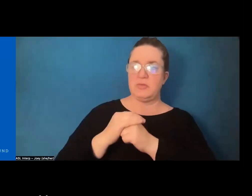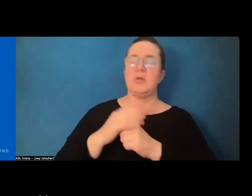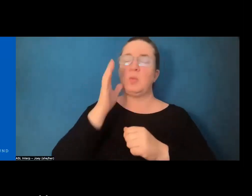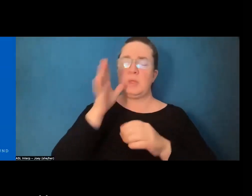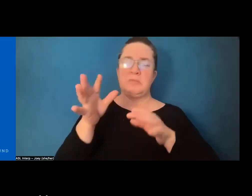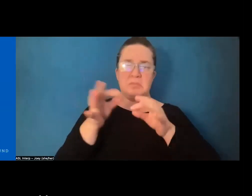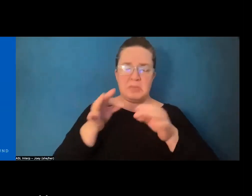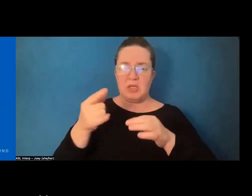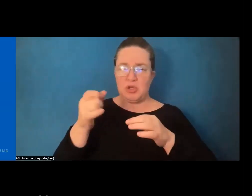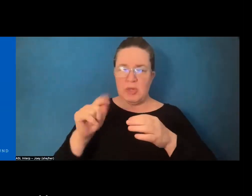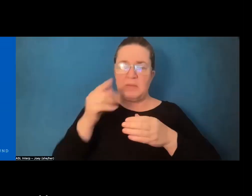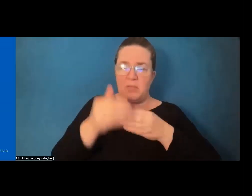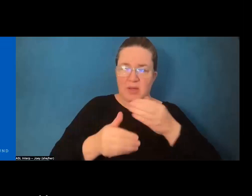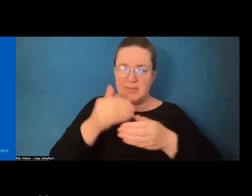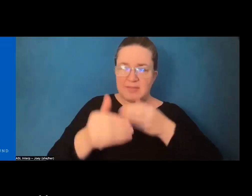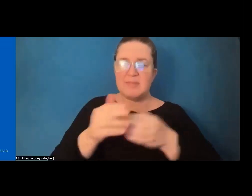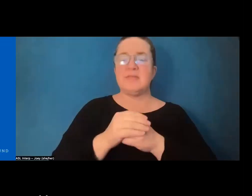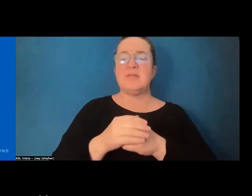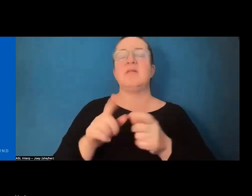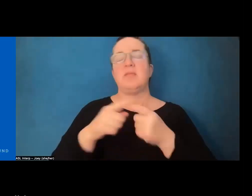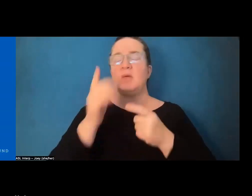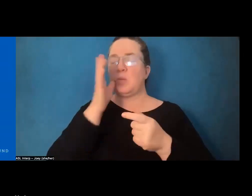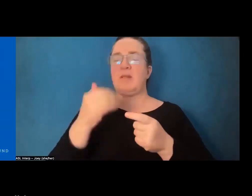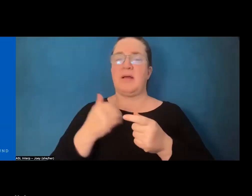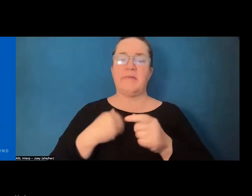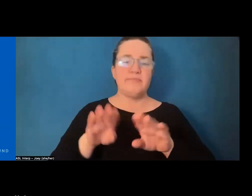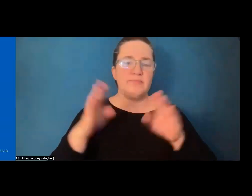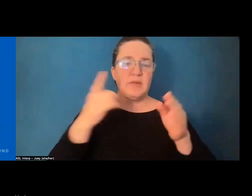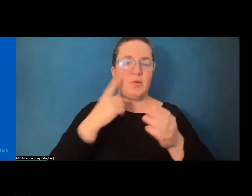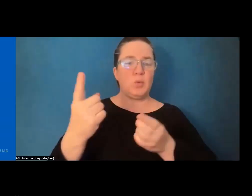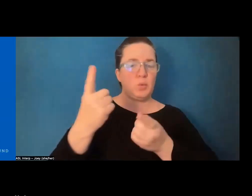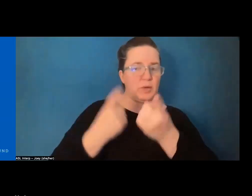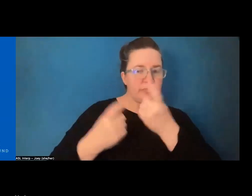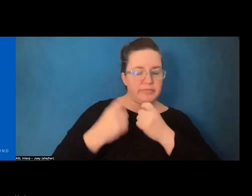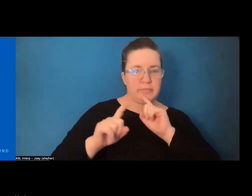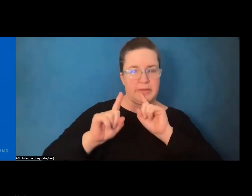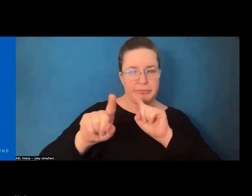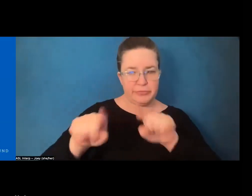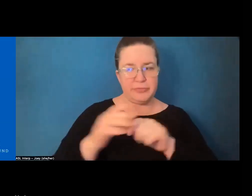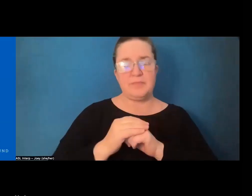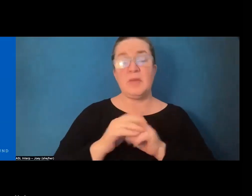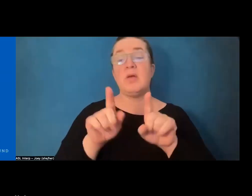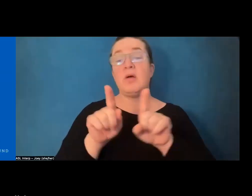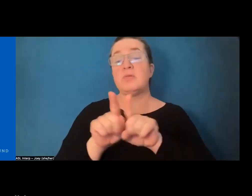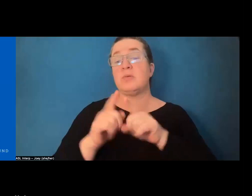We have also put together a webpage of frequently asked questions, which is available on the program's website at